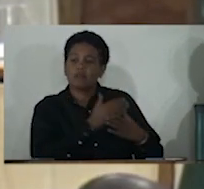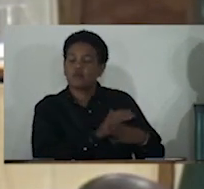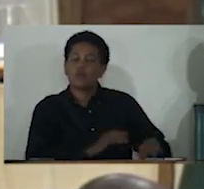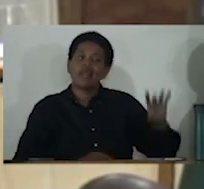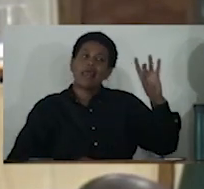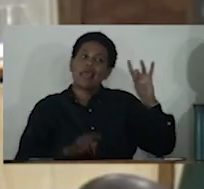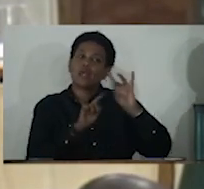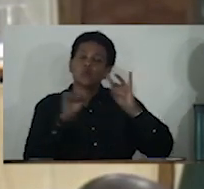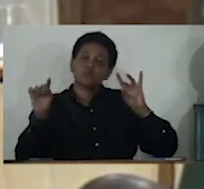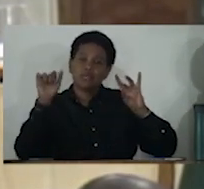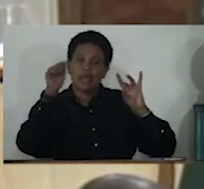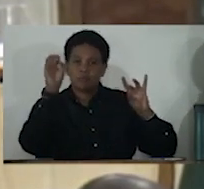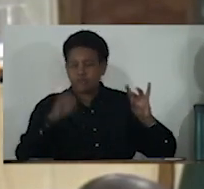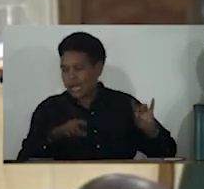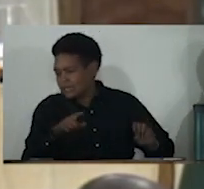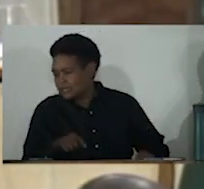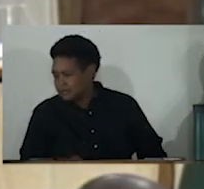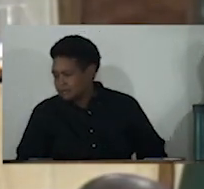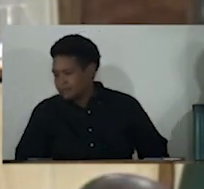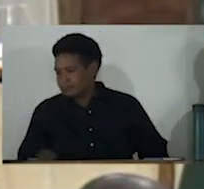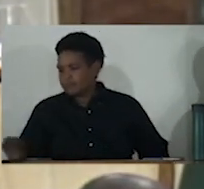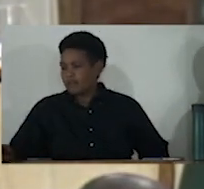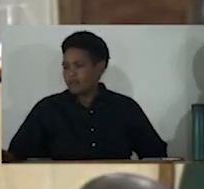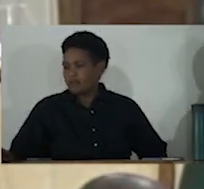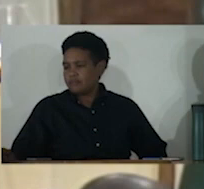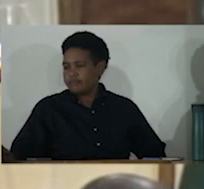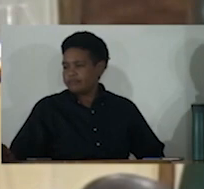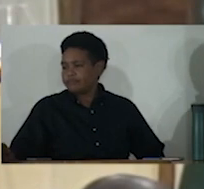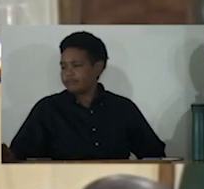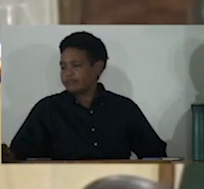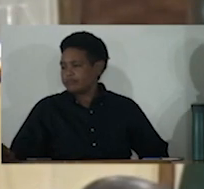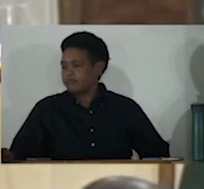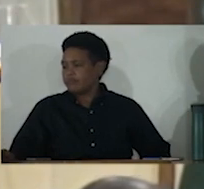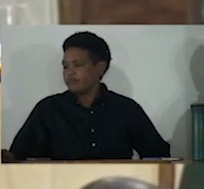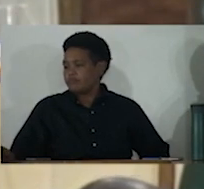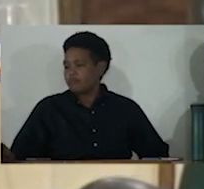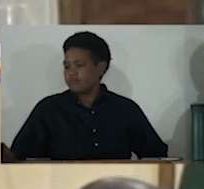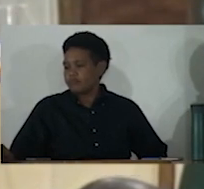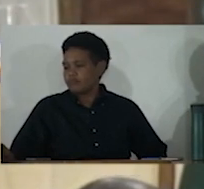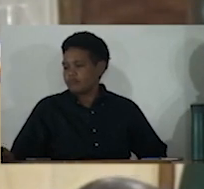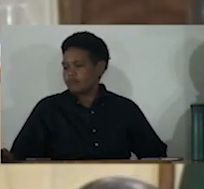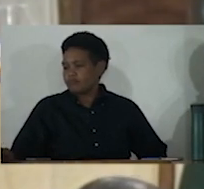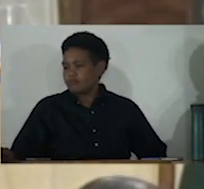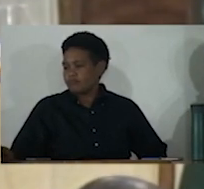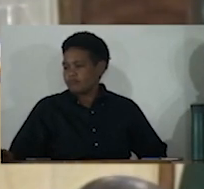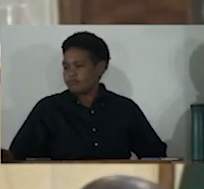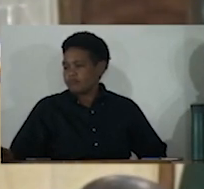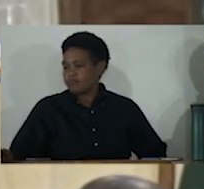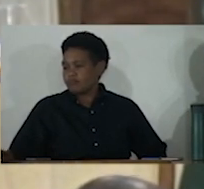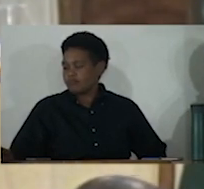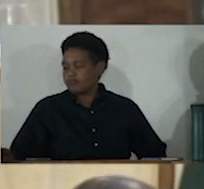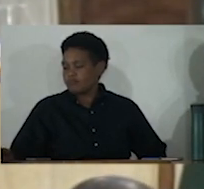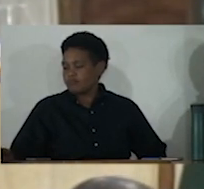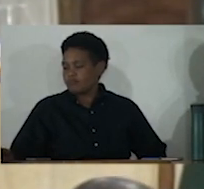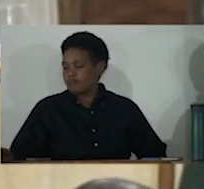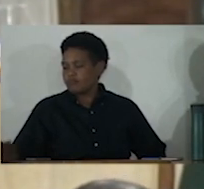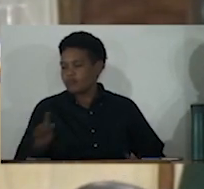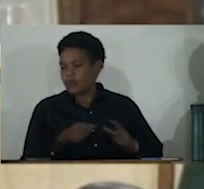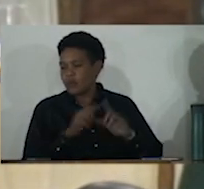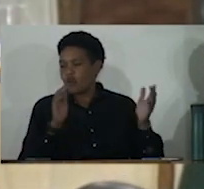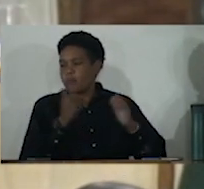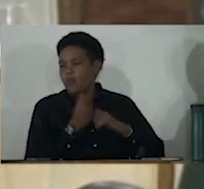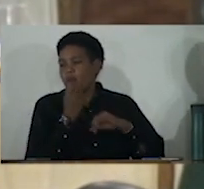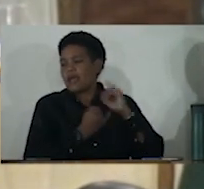8 and 10%. When compared, Madam Speaker, with international benchmarks, Jamaica can be said to be one